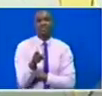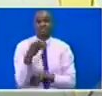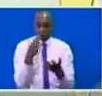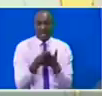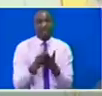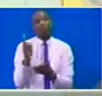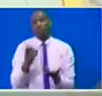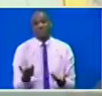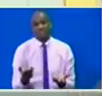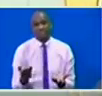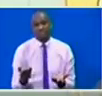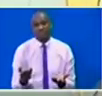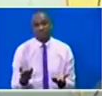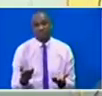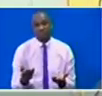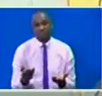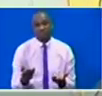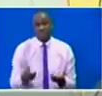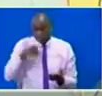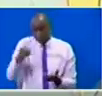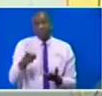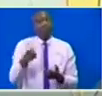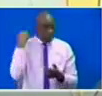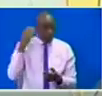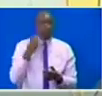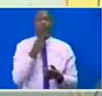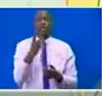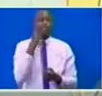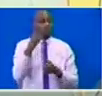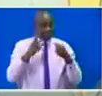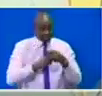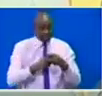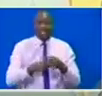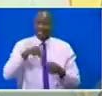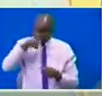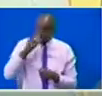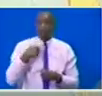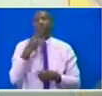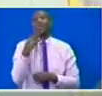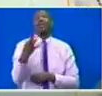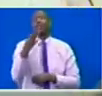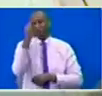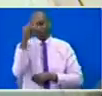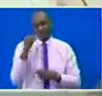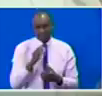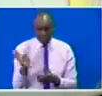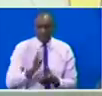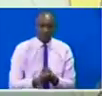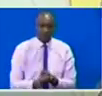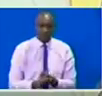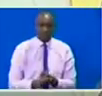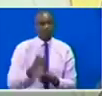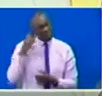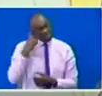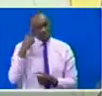$227 billion. They retendered it and awarded it at $350 billion. So it is just